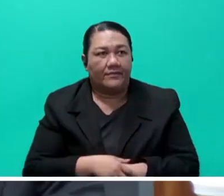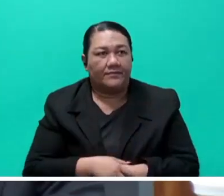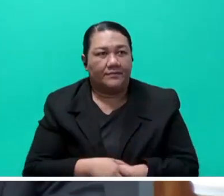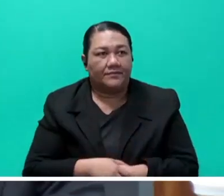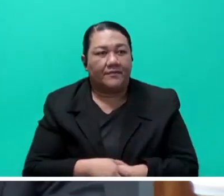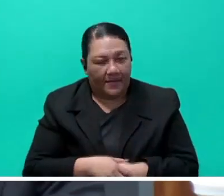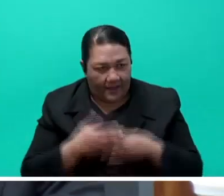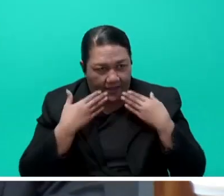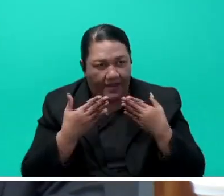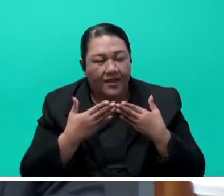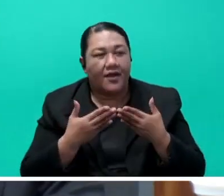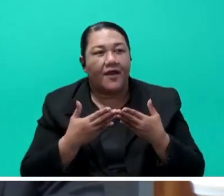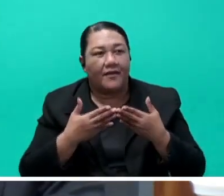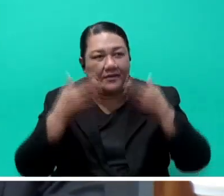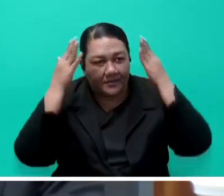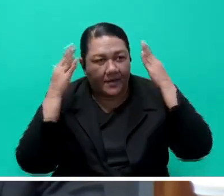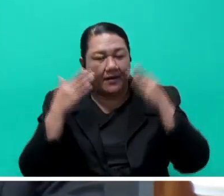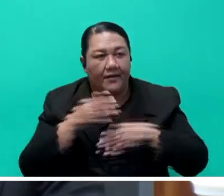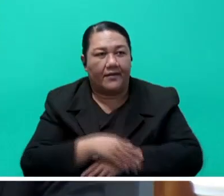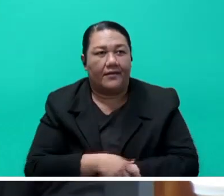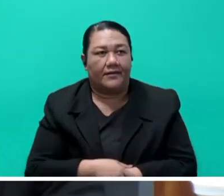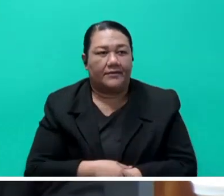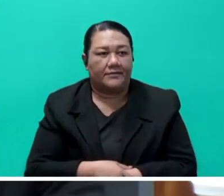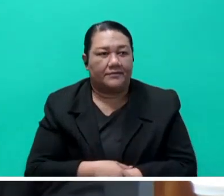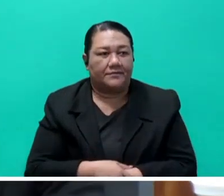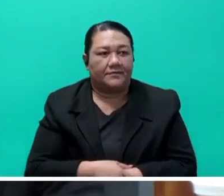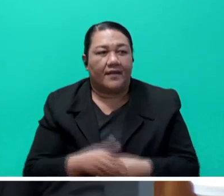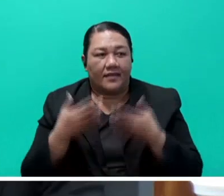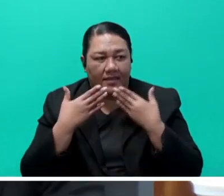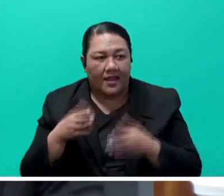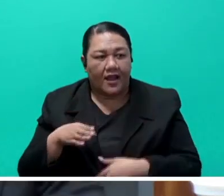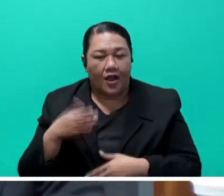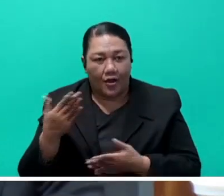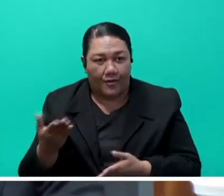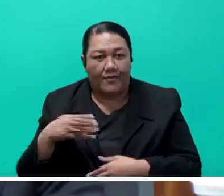Thank you, Honourable Mr. Speaker. So I thank the Honourable Member for the question.